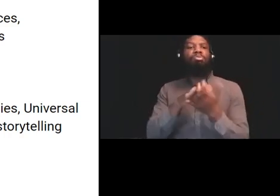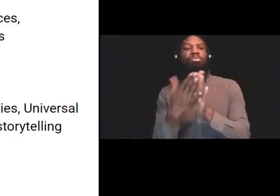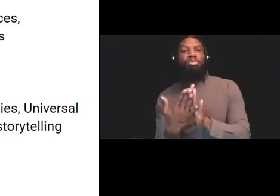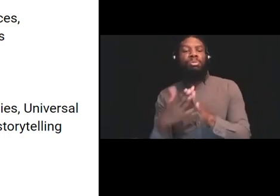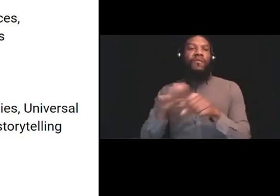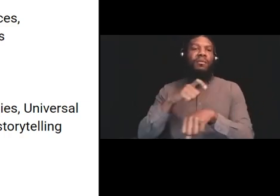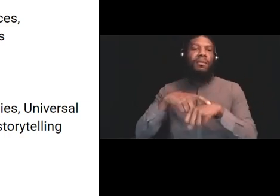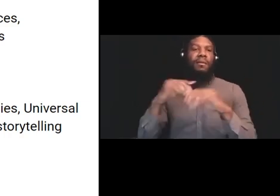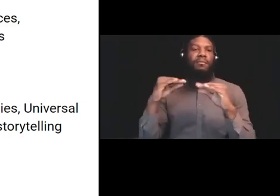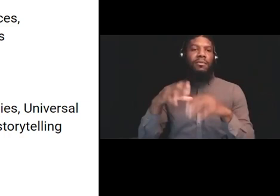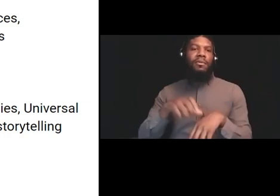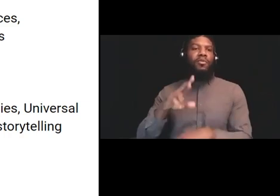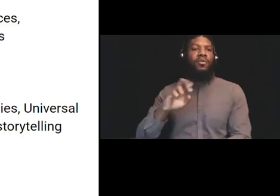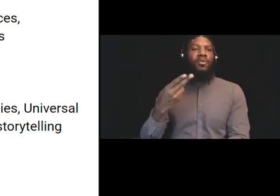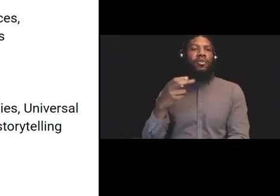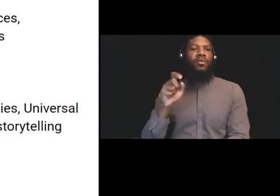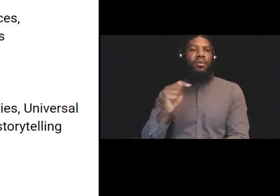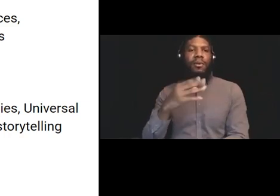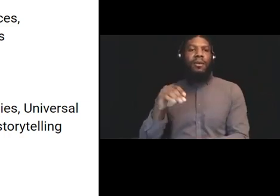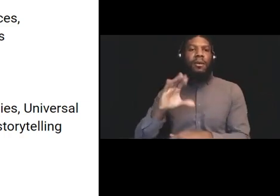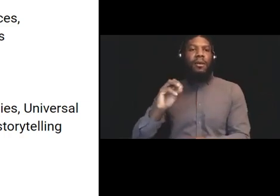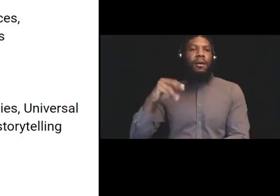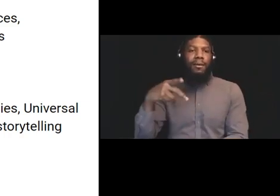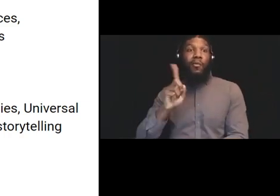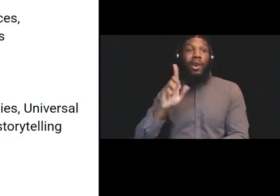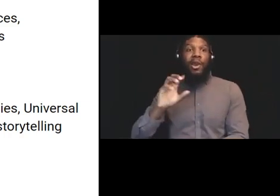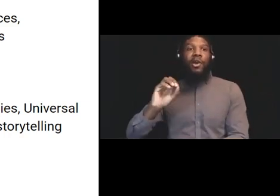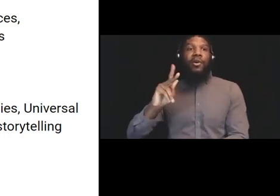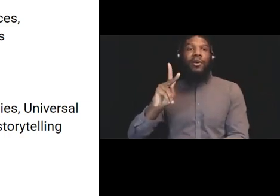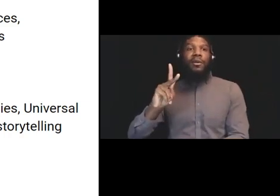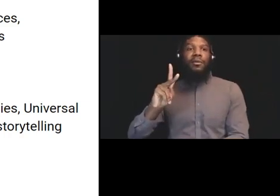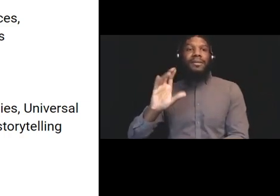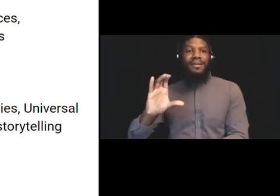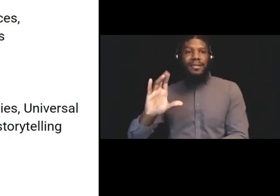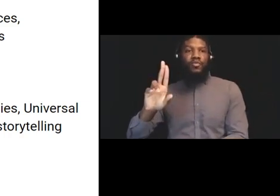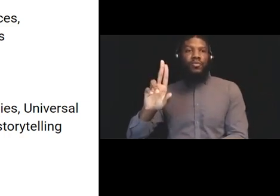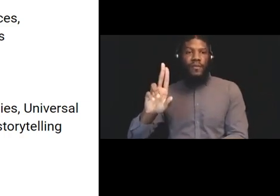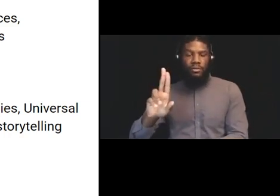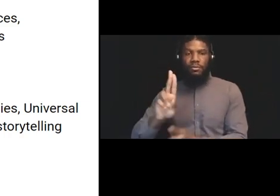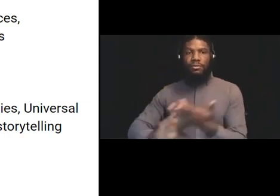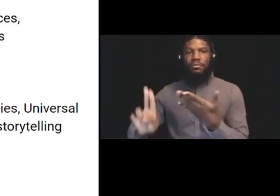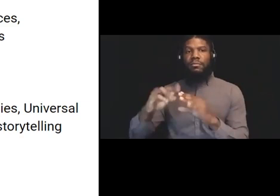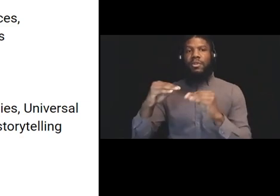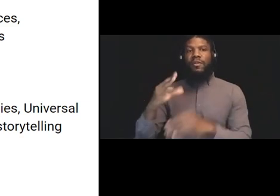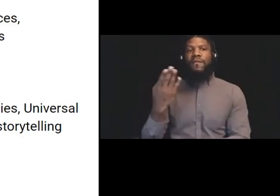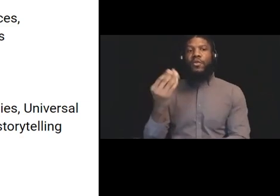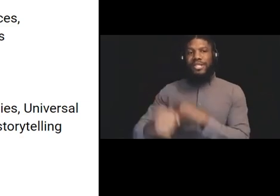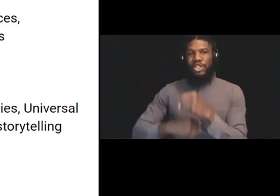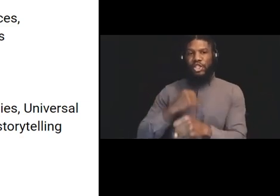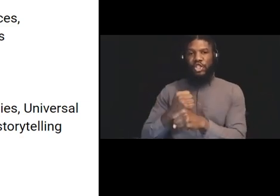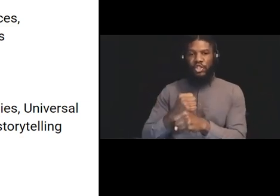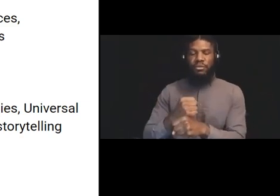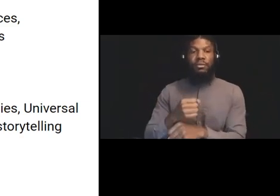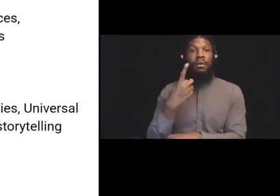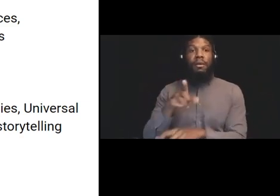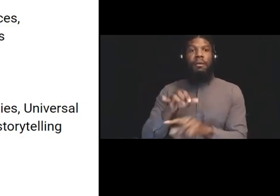rhetoric and composition at Oklahoma City University, where I taught for 14 years and tapped into